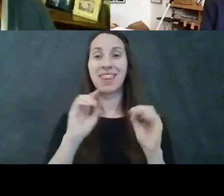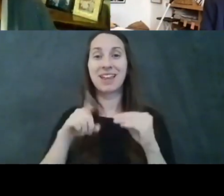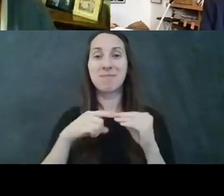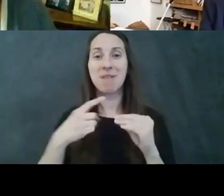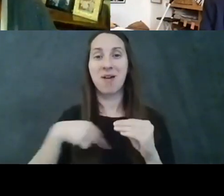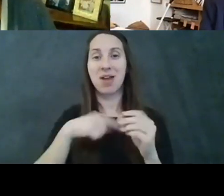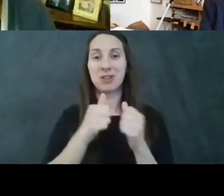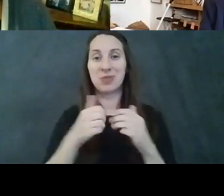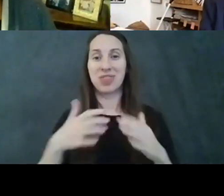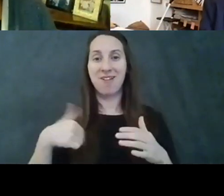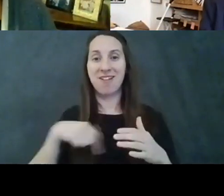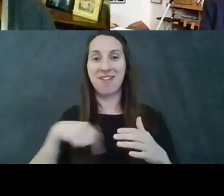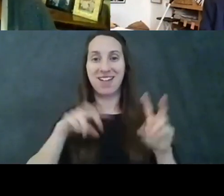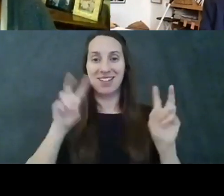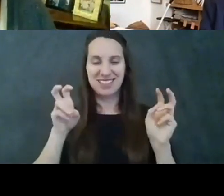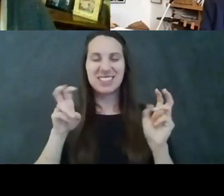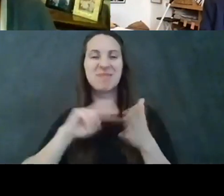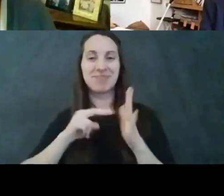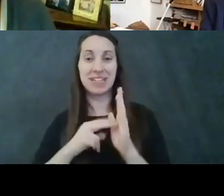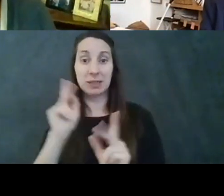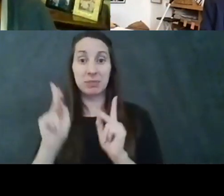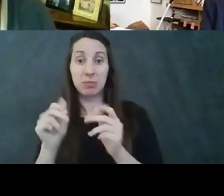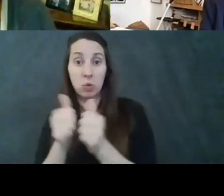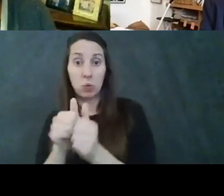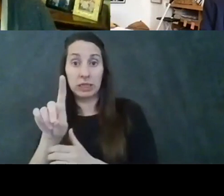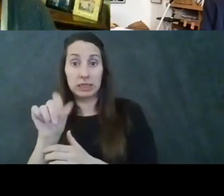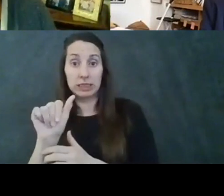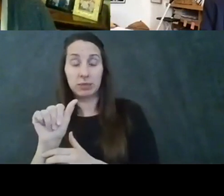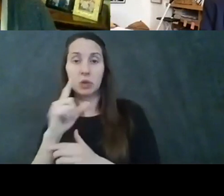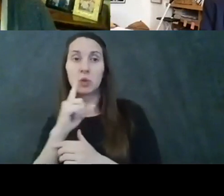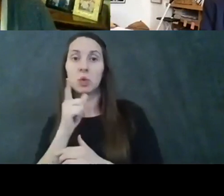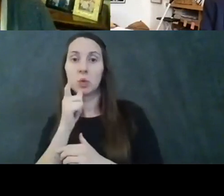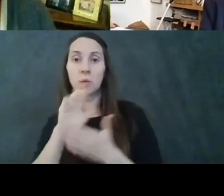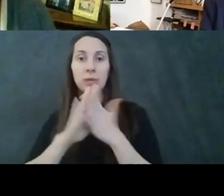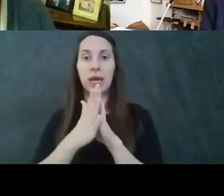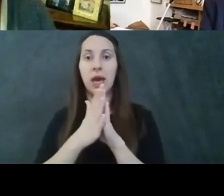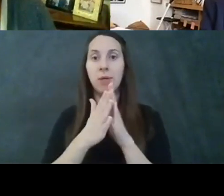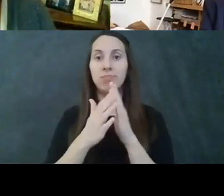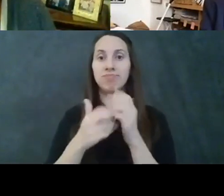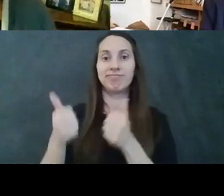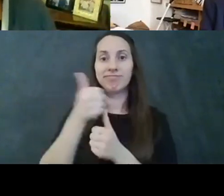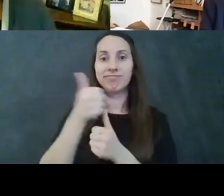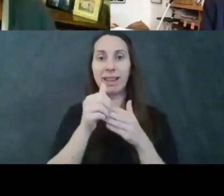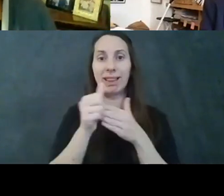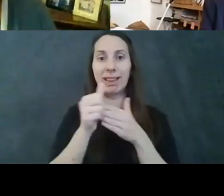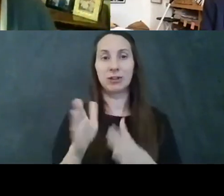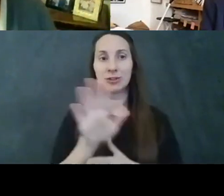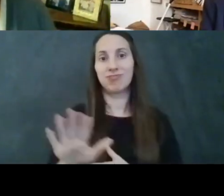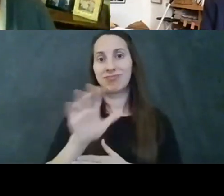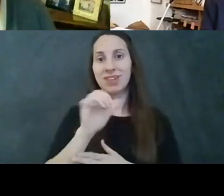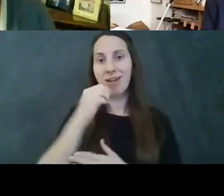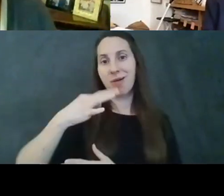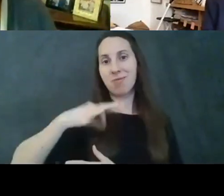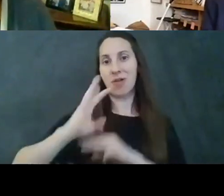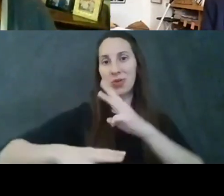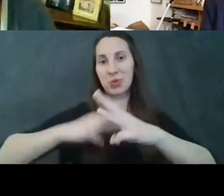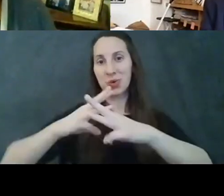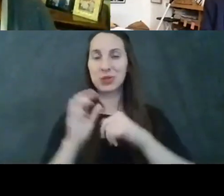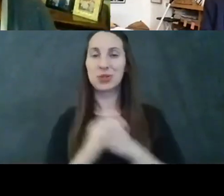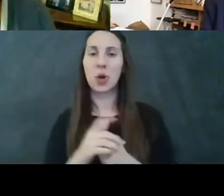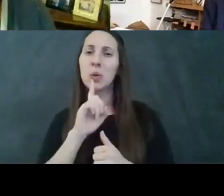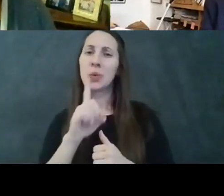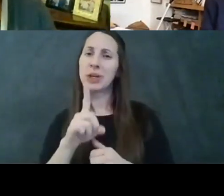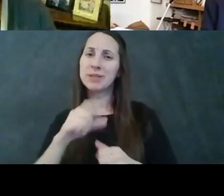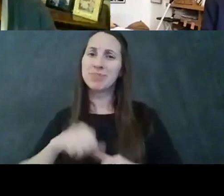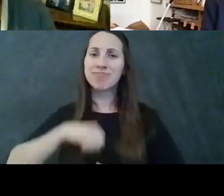who move into leadership of the nonprofit world. We're very proud of those three missions, and we've been at it, and we've